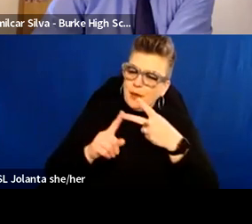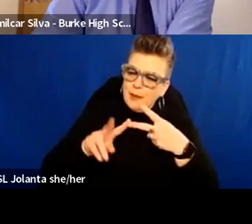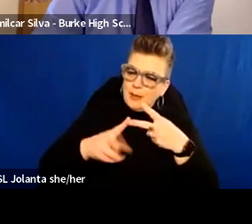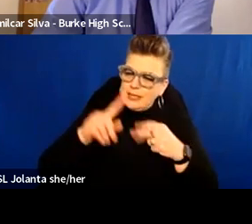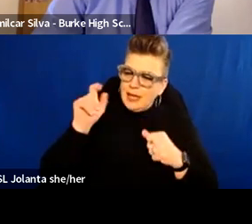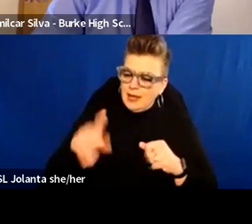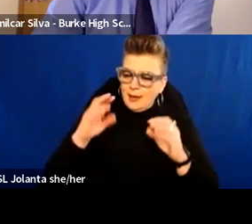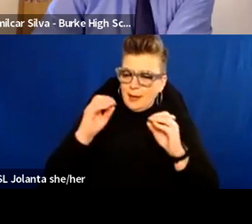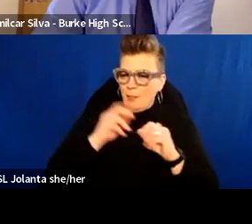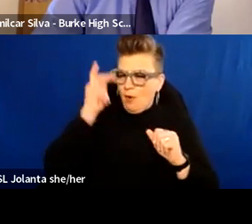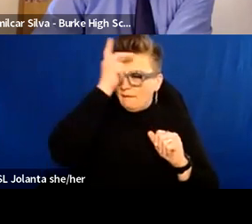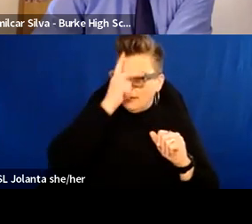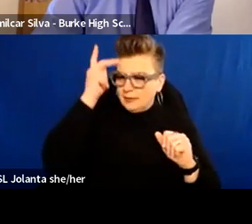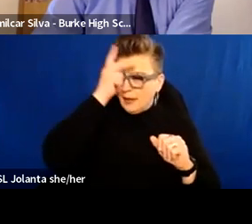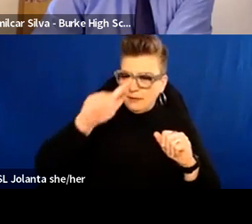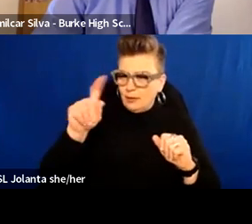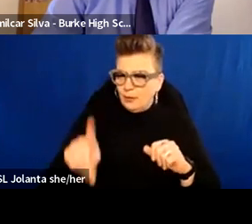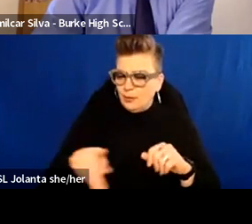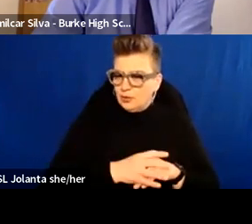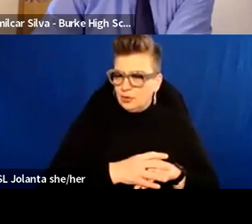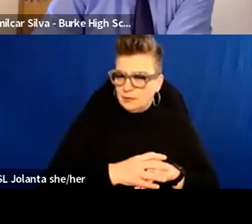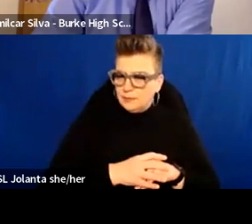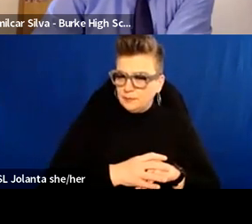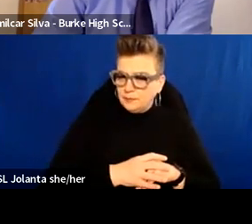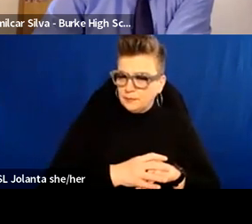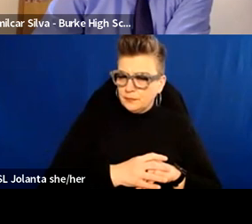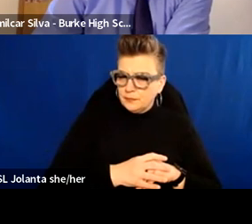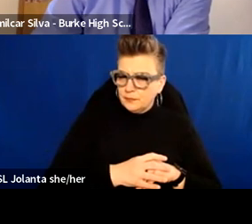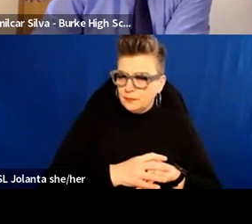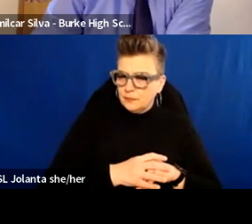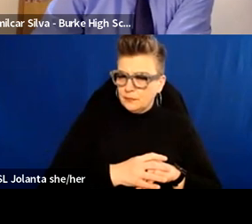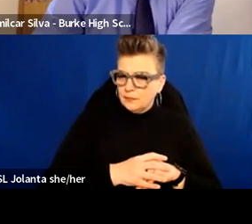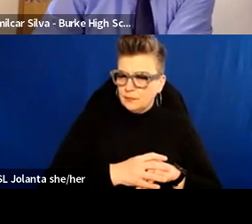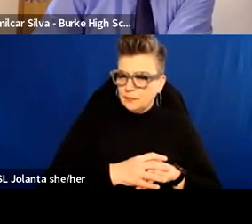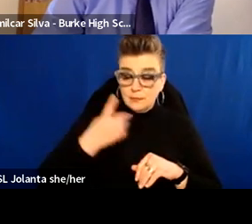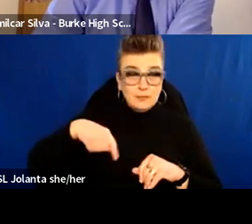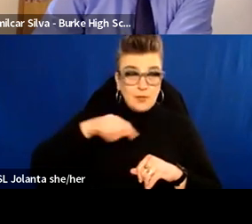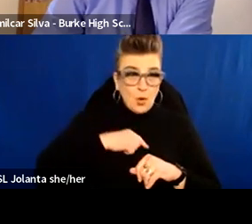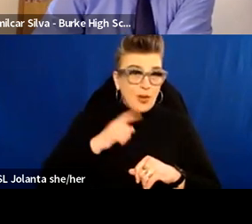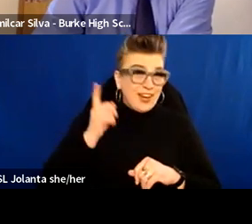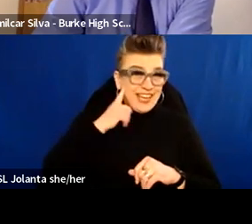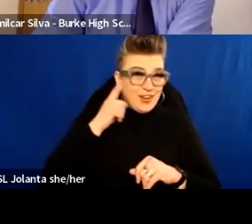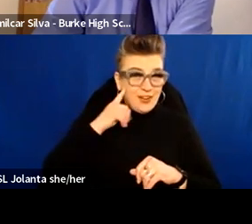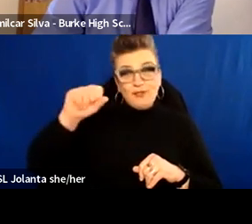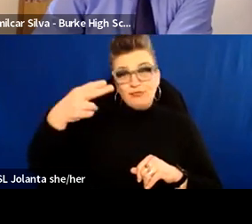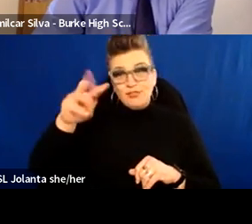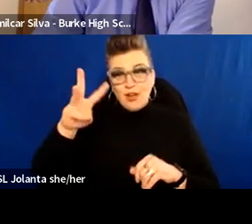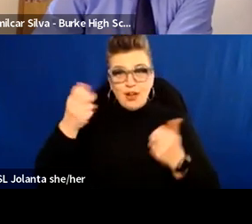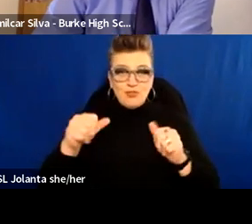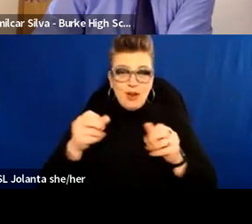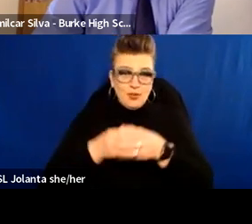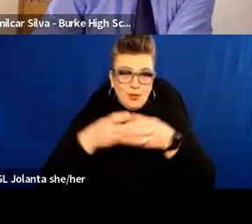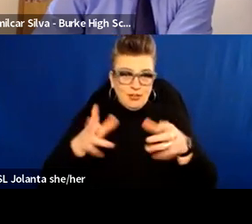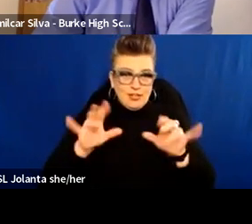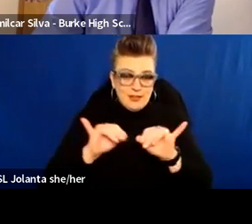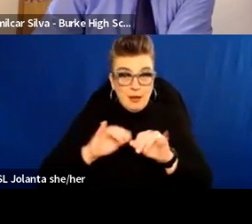philosophical one it's you know we're hearing it as the pa shaw is trying to increase its size and